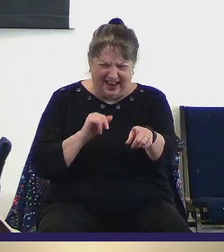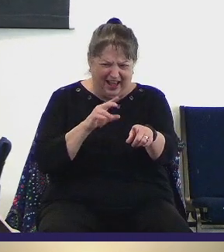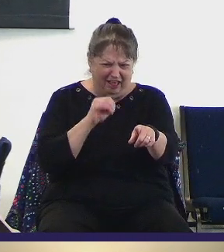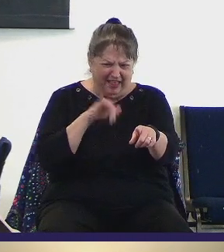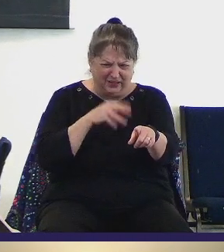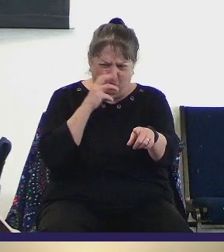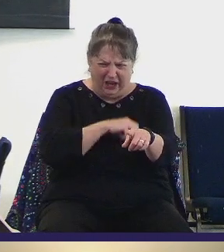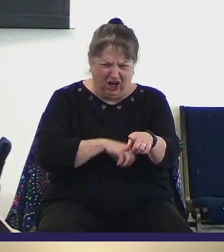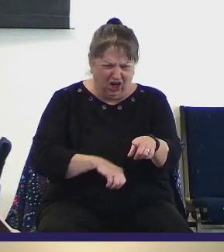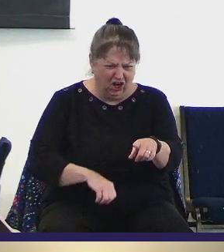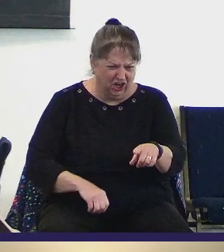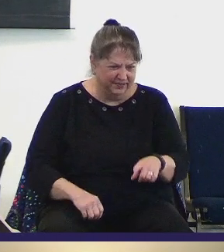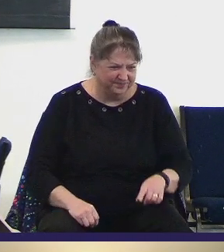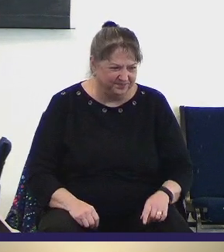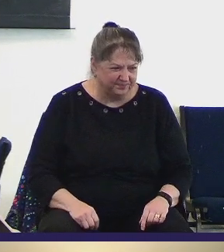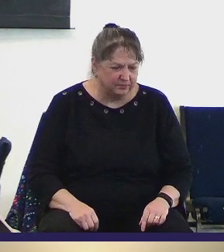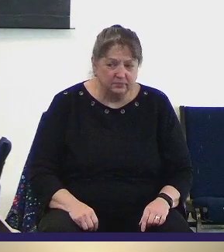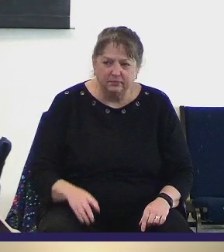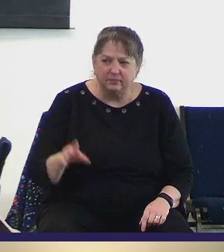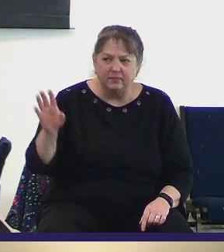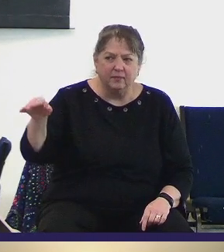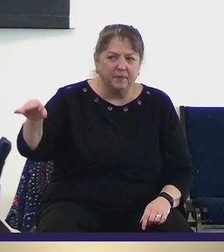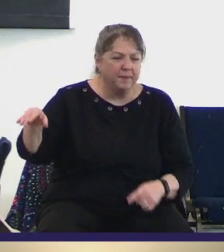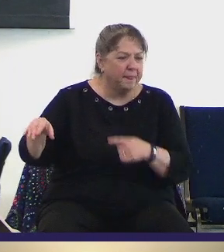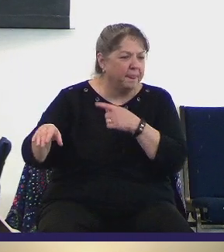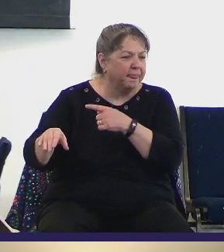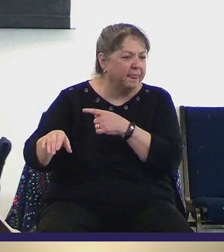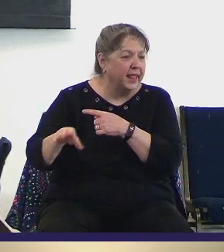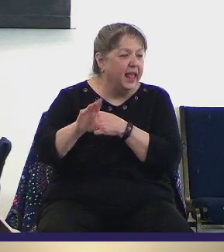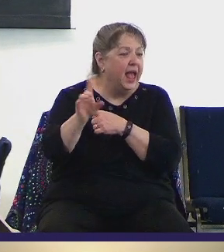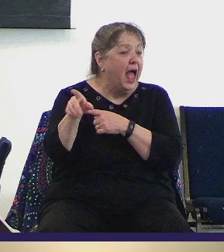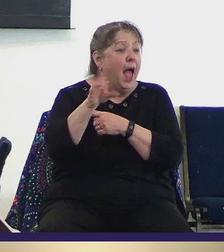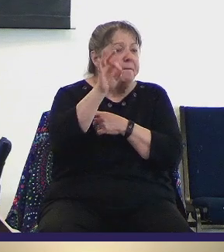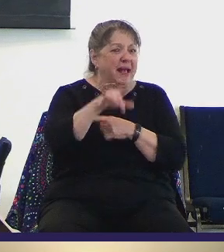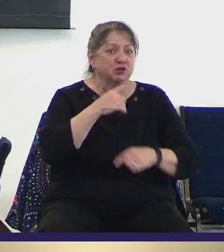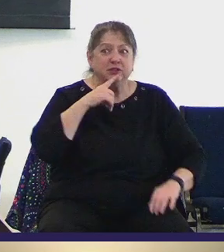All I can say to that is do not invite Caleb to your home